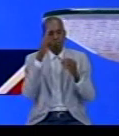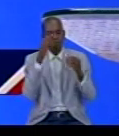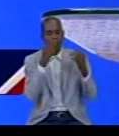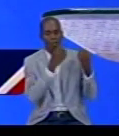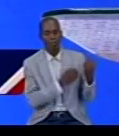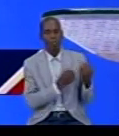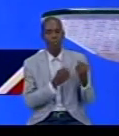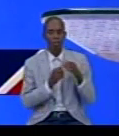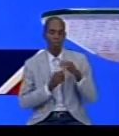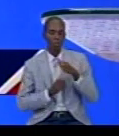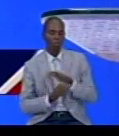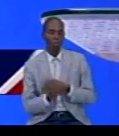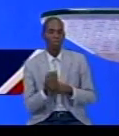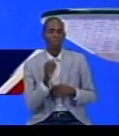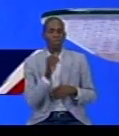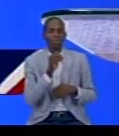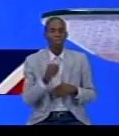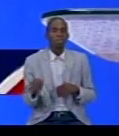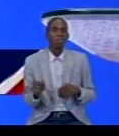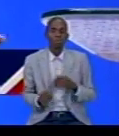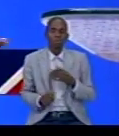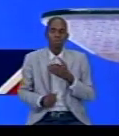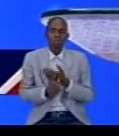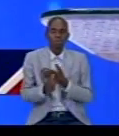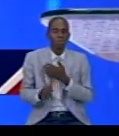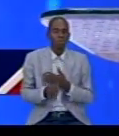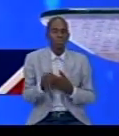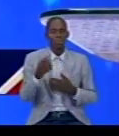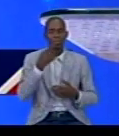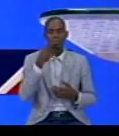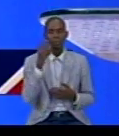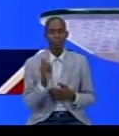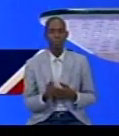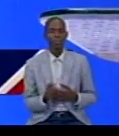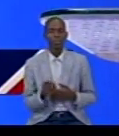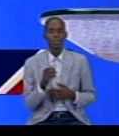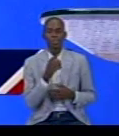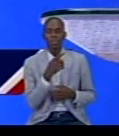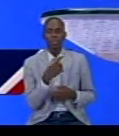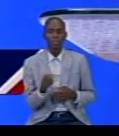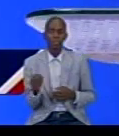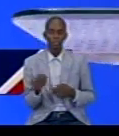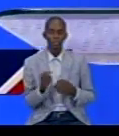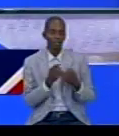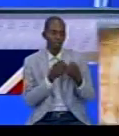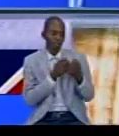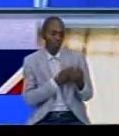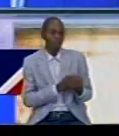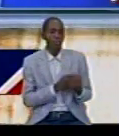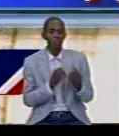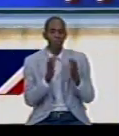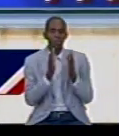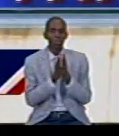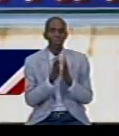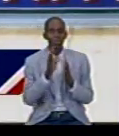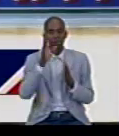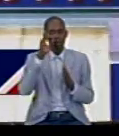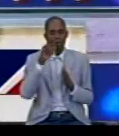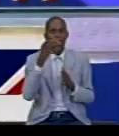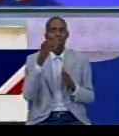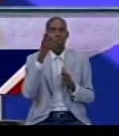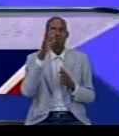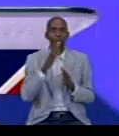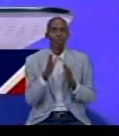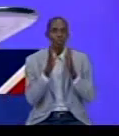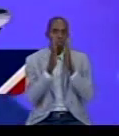a deadly decree. The confident prayer they prayed, they are not saying, oh God, if